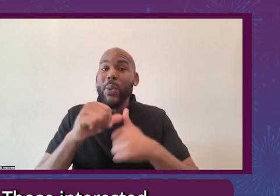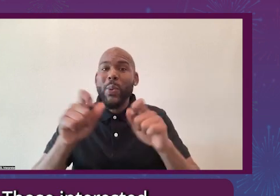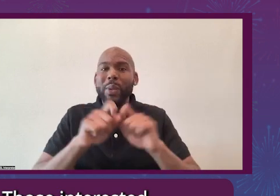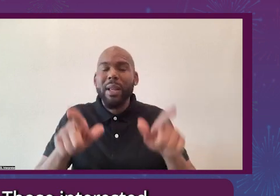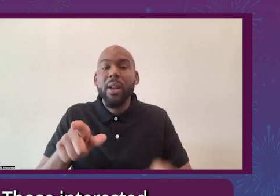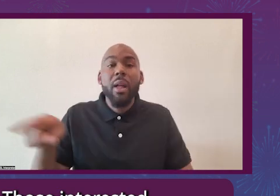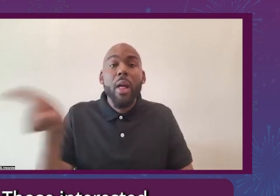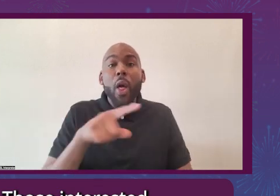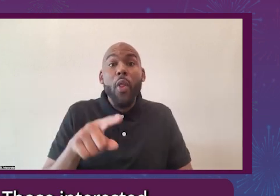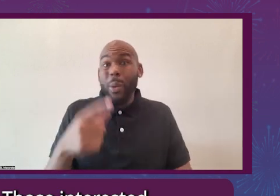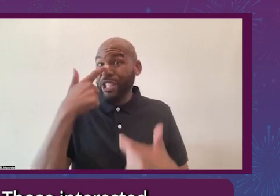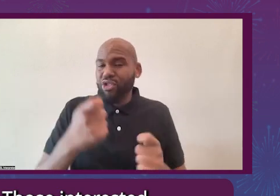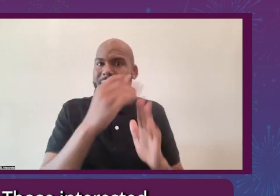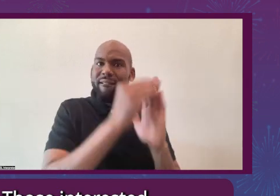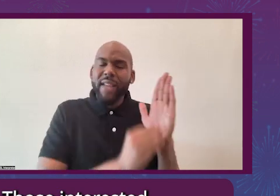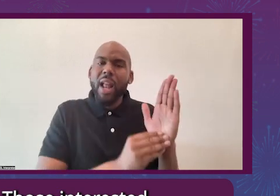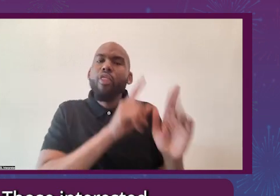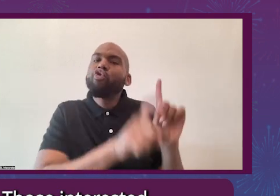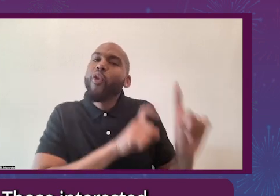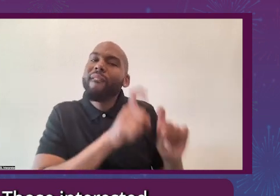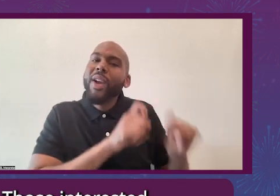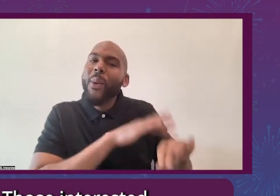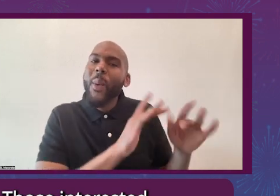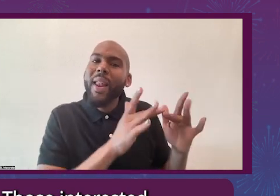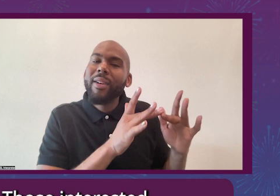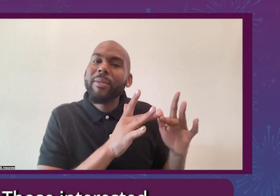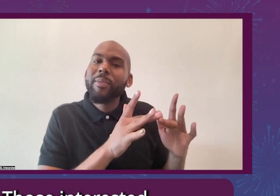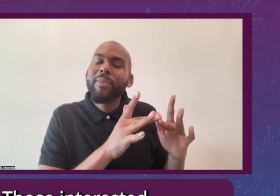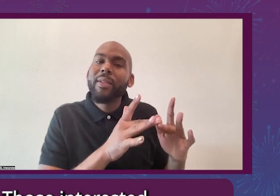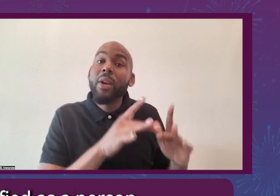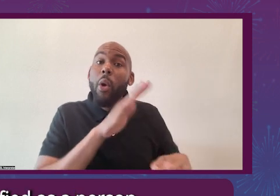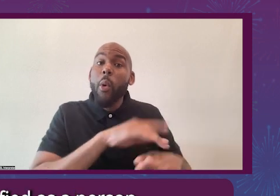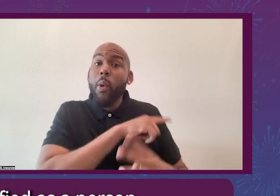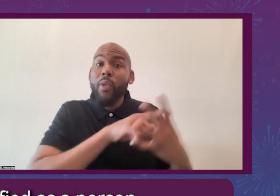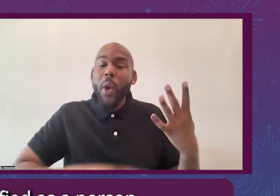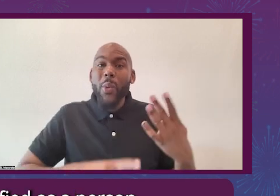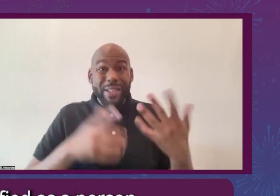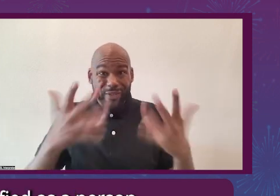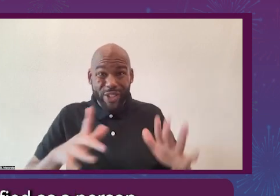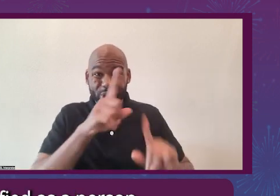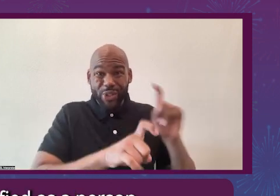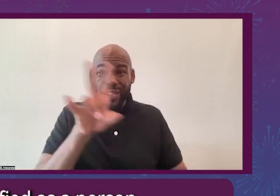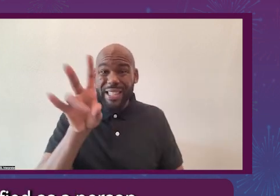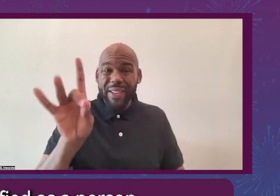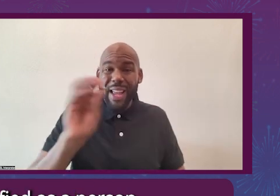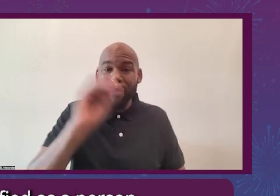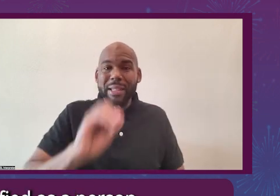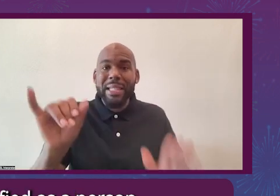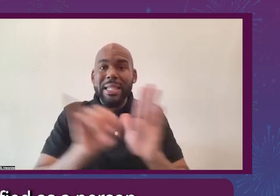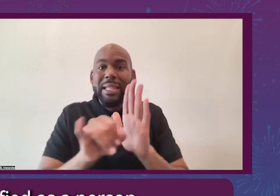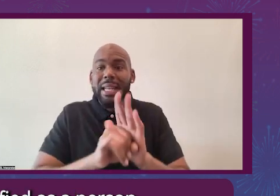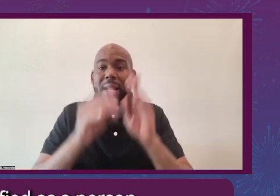newsletter. Those interested filled out our online survey. Of those who completed the survey,